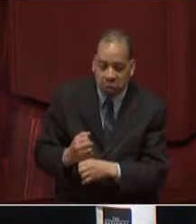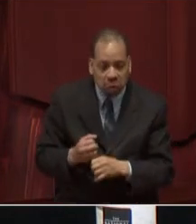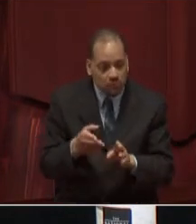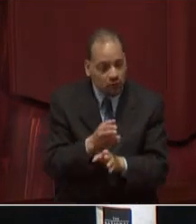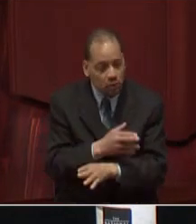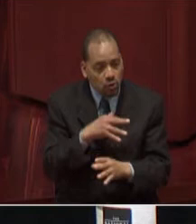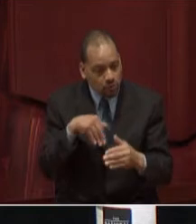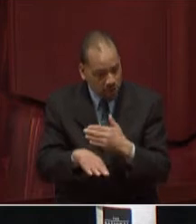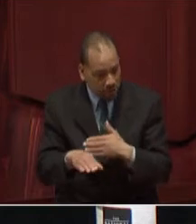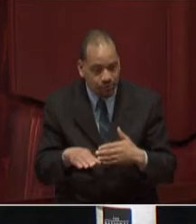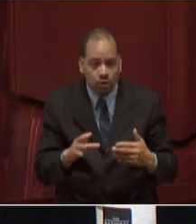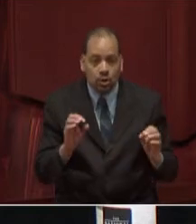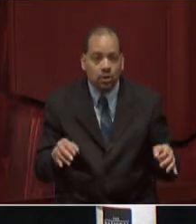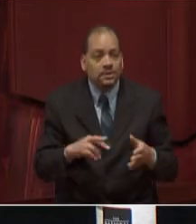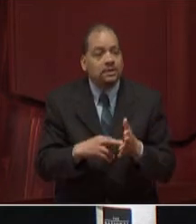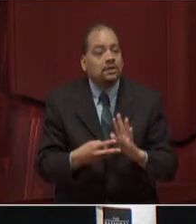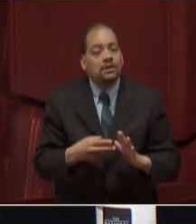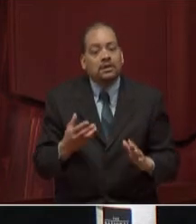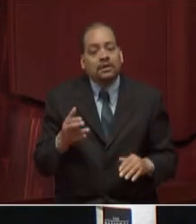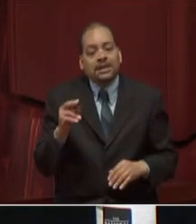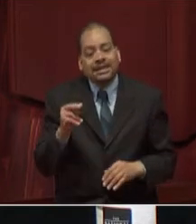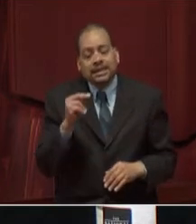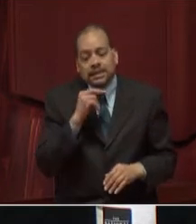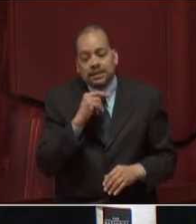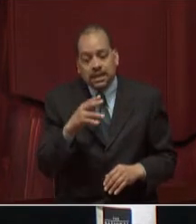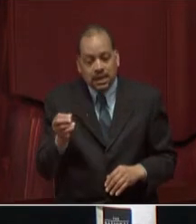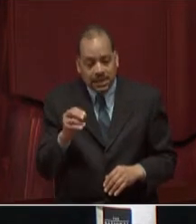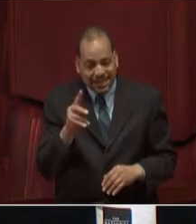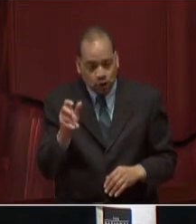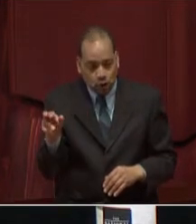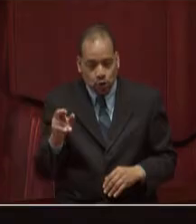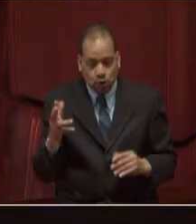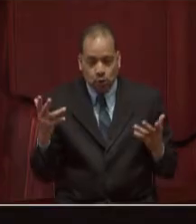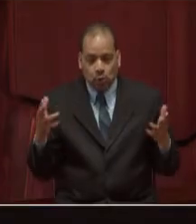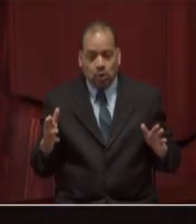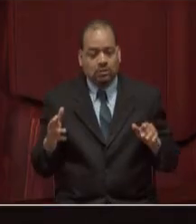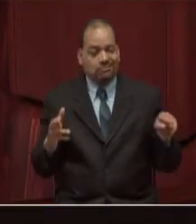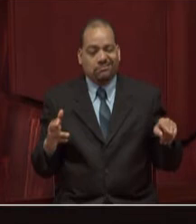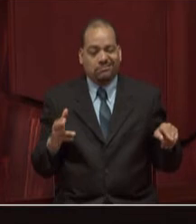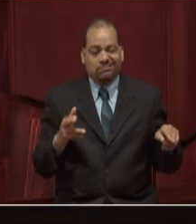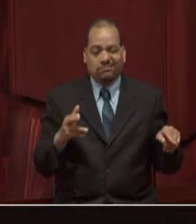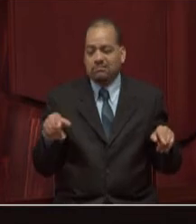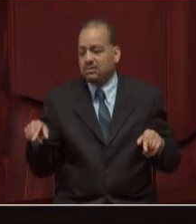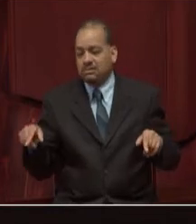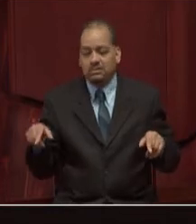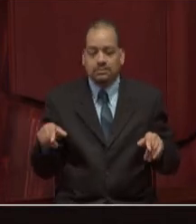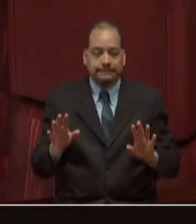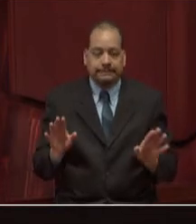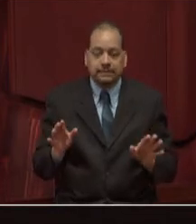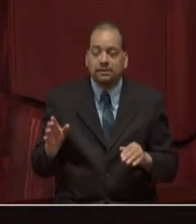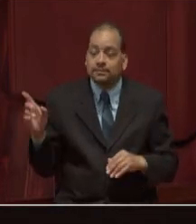implementation. So they wanted, Nixon and Kissinger wanted to avoid both these extremes. I would please make one postscript or add one postscript